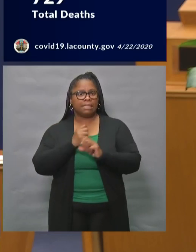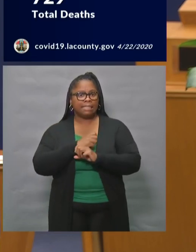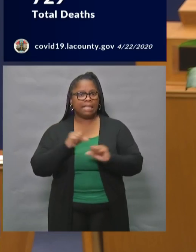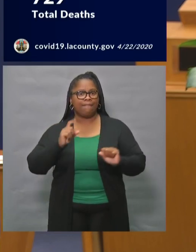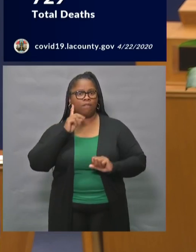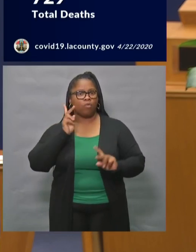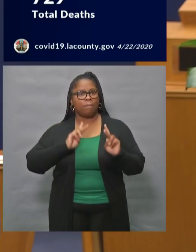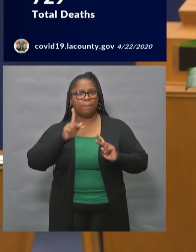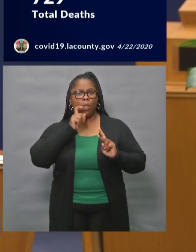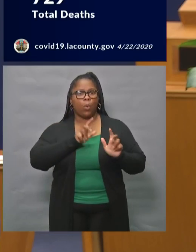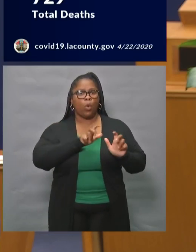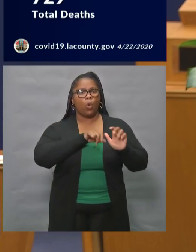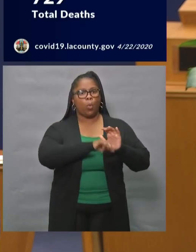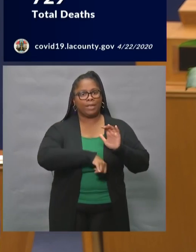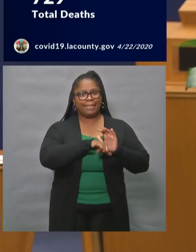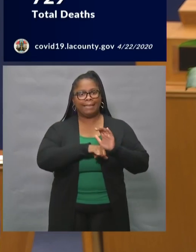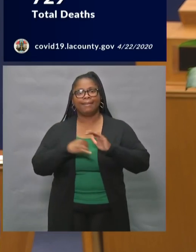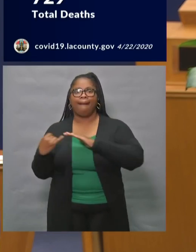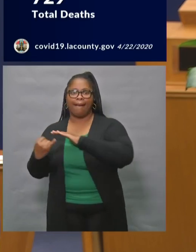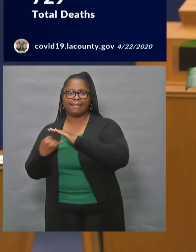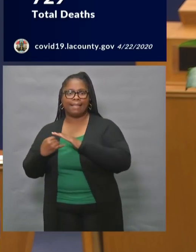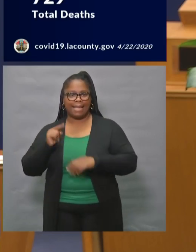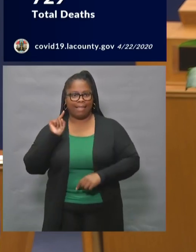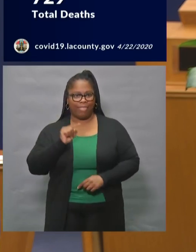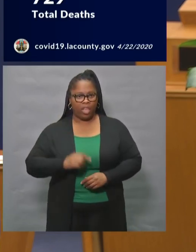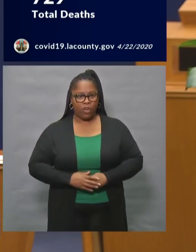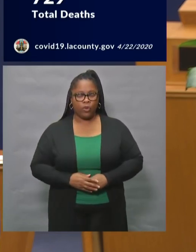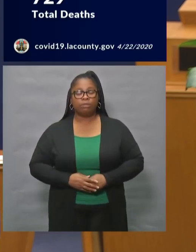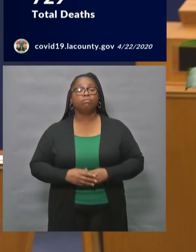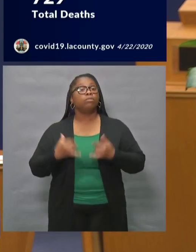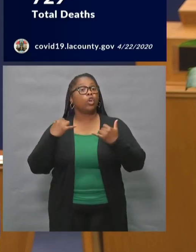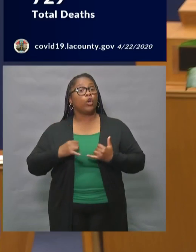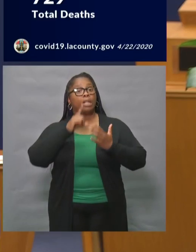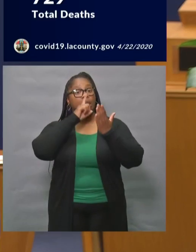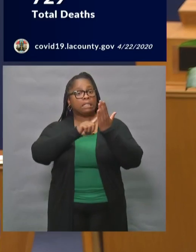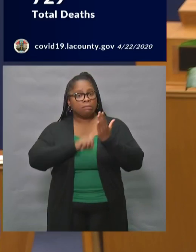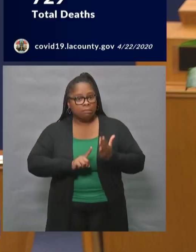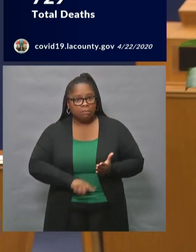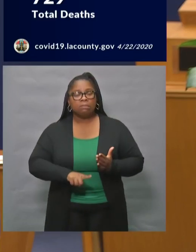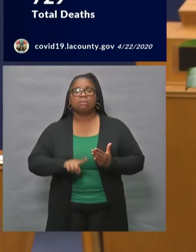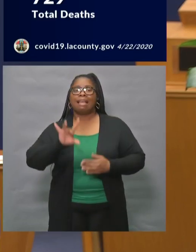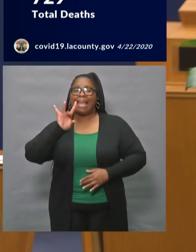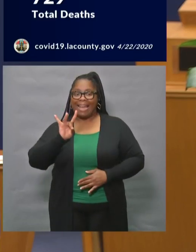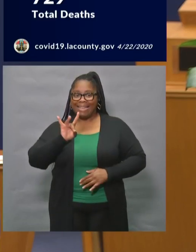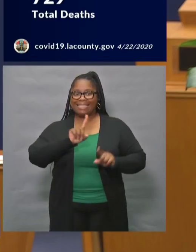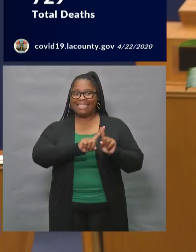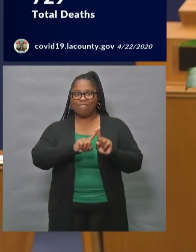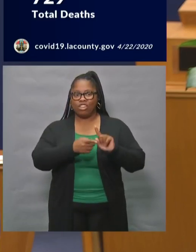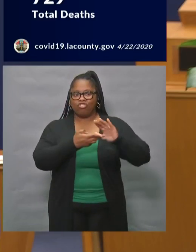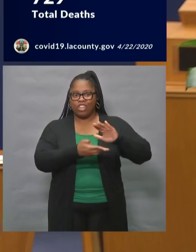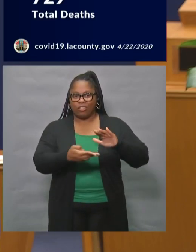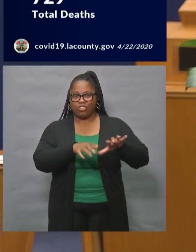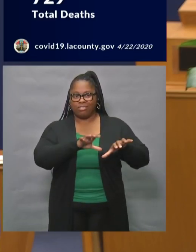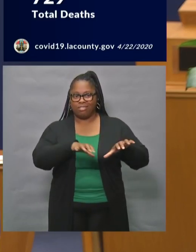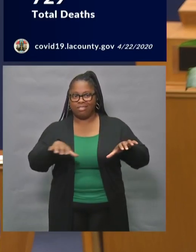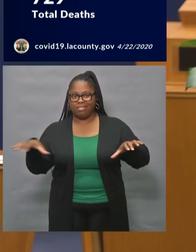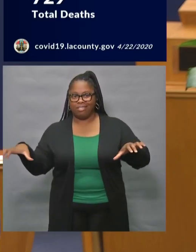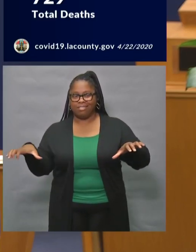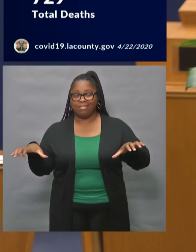quarantining and isolating in place. We are conducting investigations at 8 different shelters, 7 additional